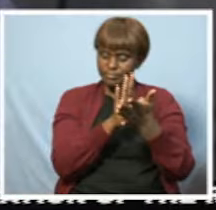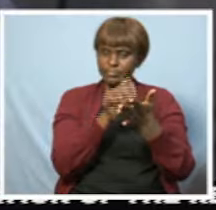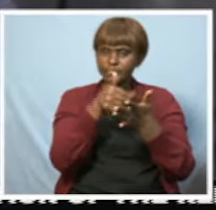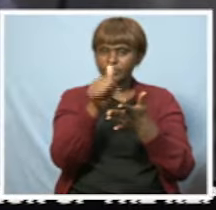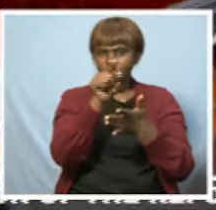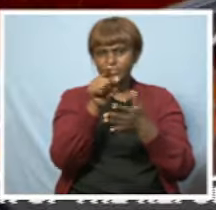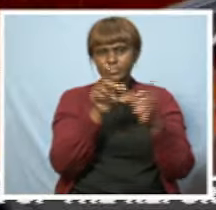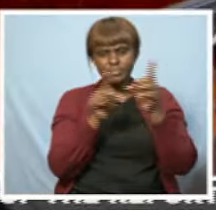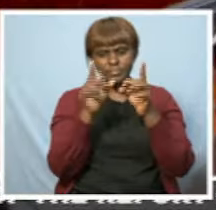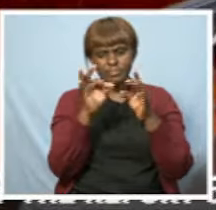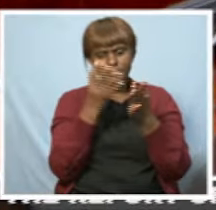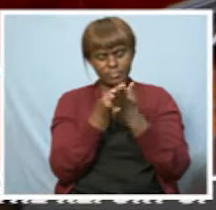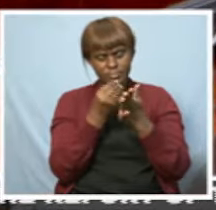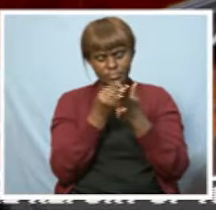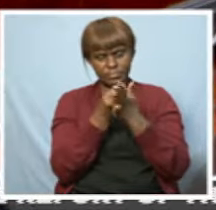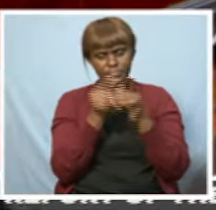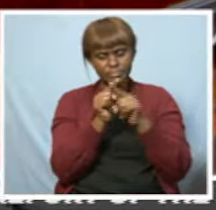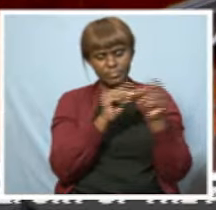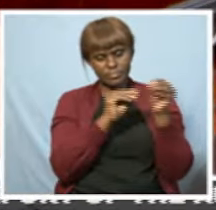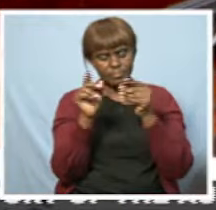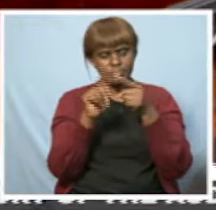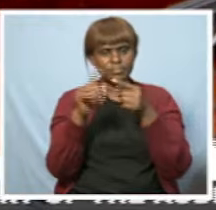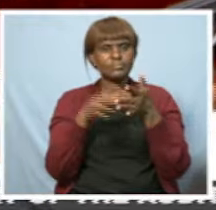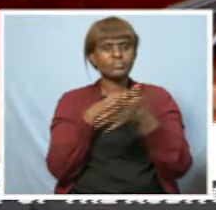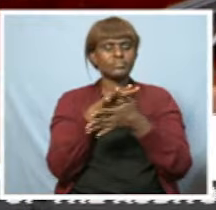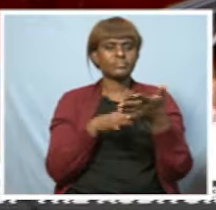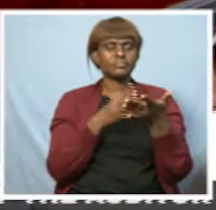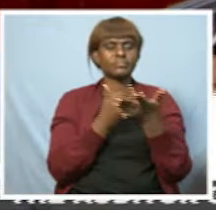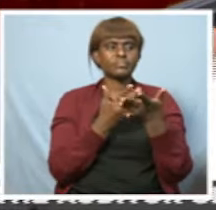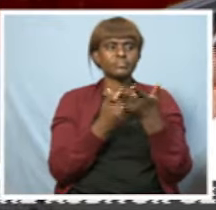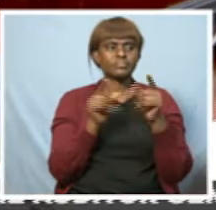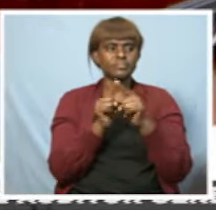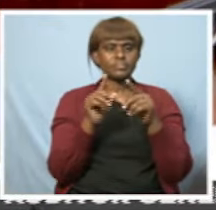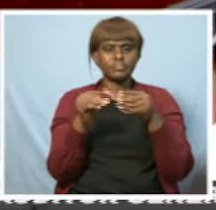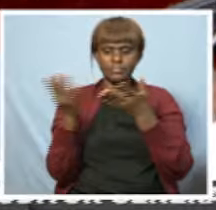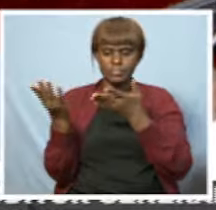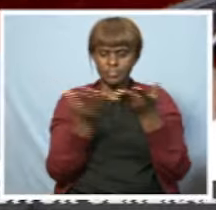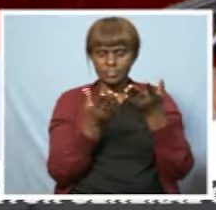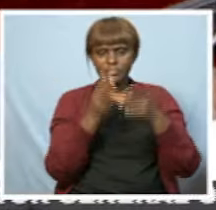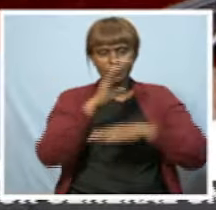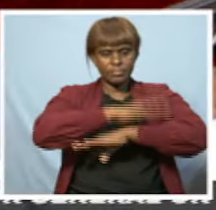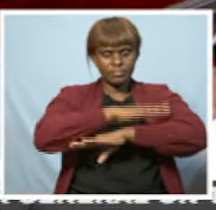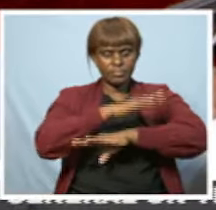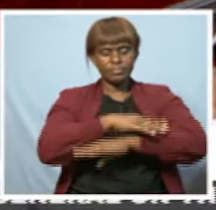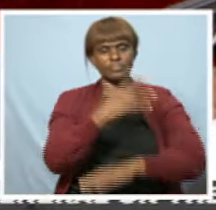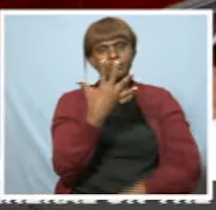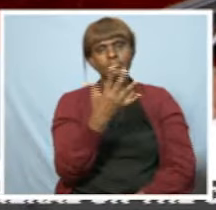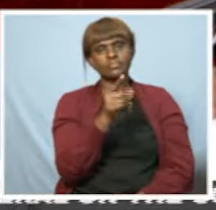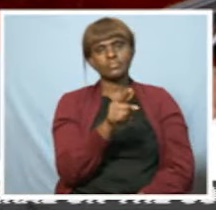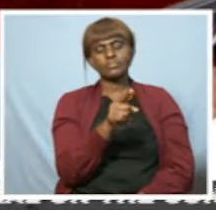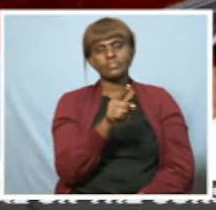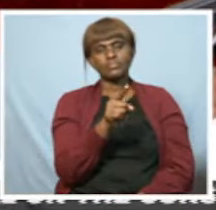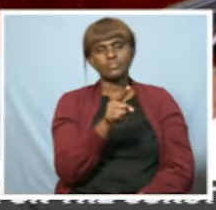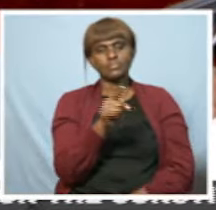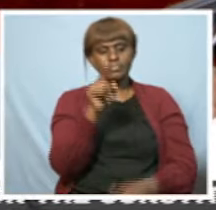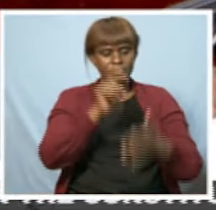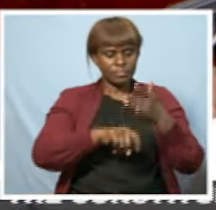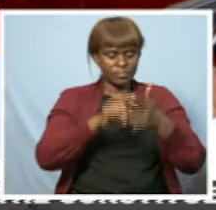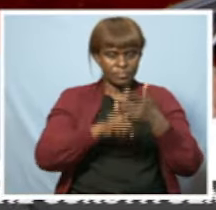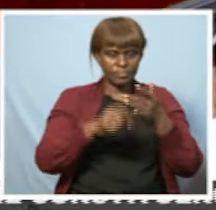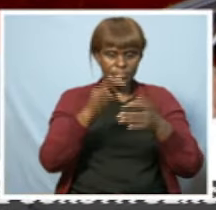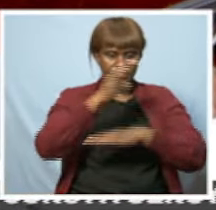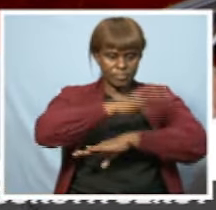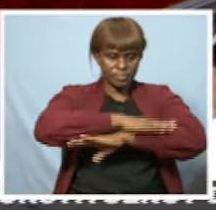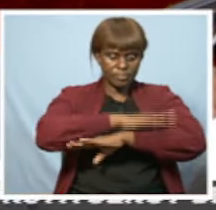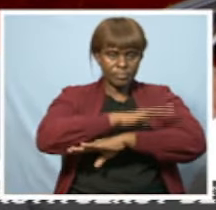Director of Finance, go to the table. Undelivered desks is 5. And the cost of